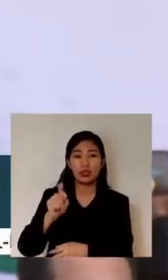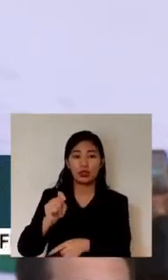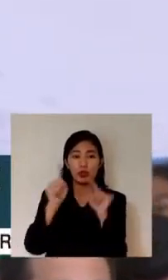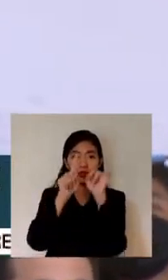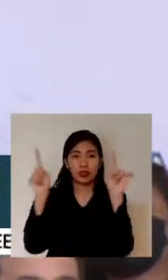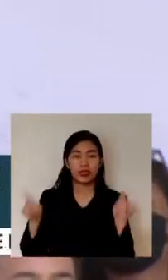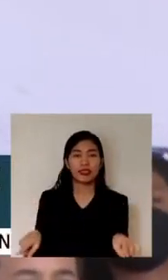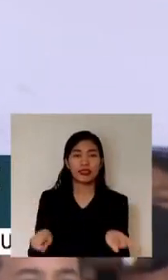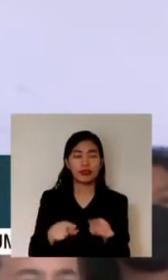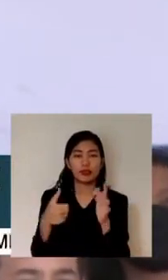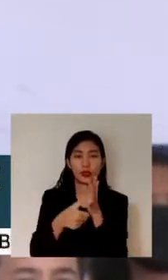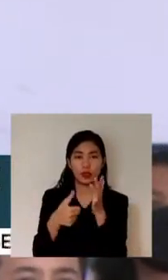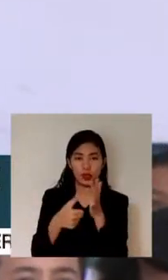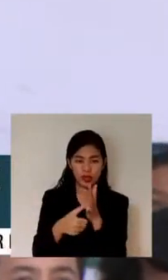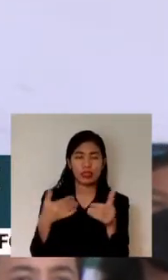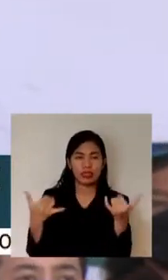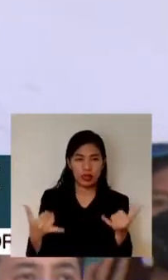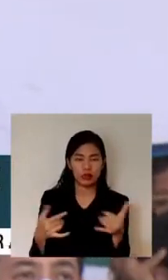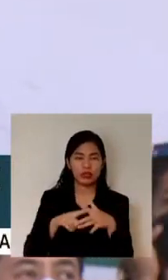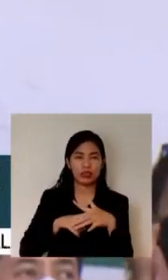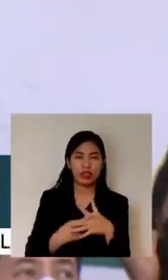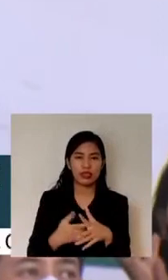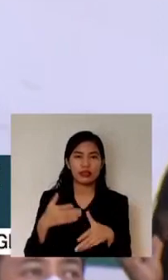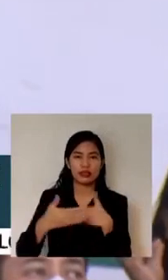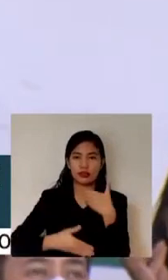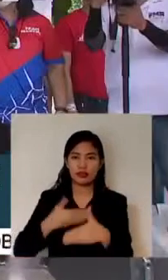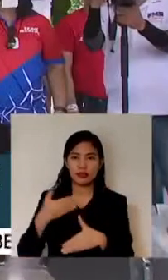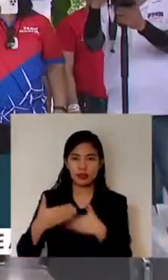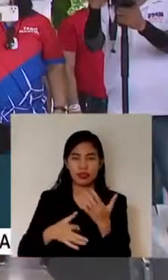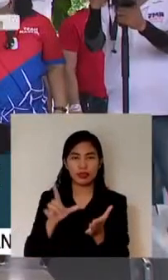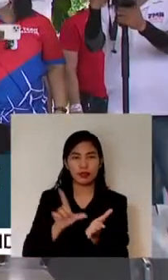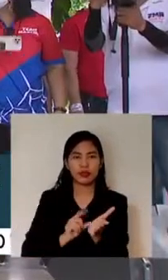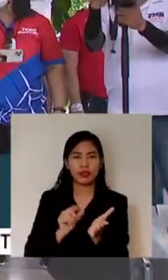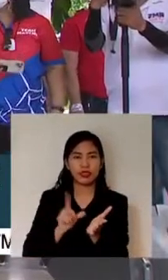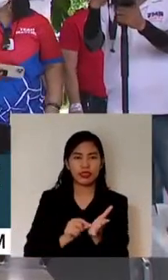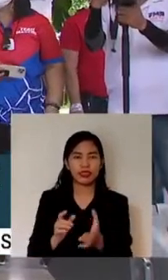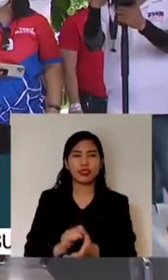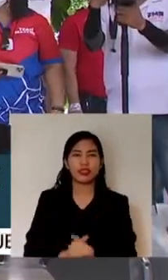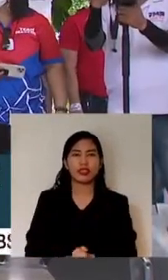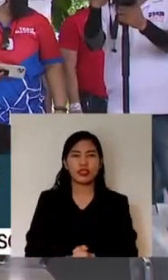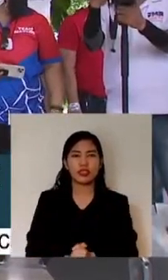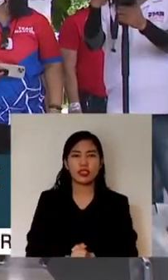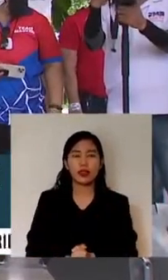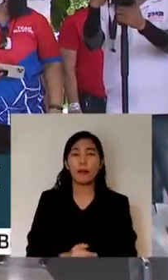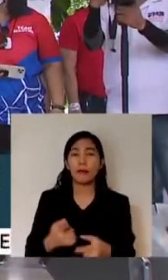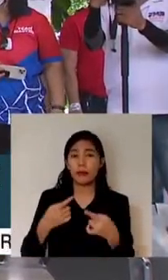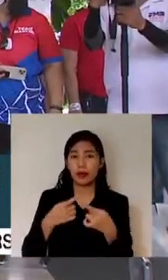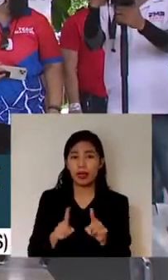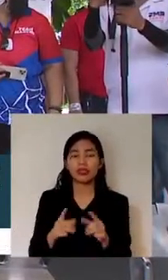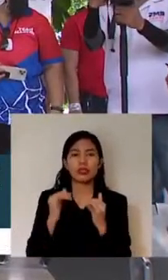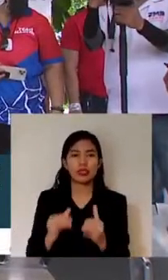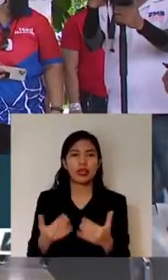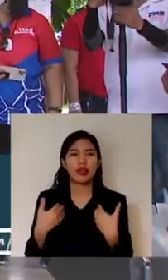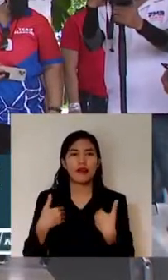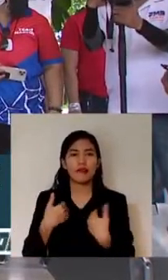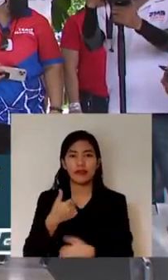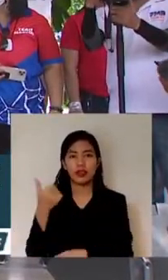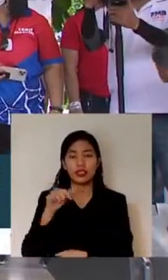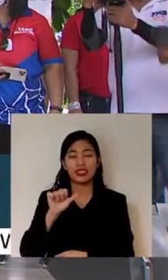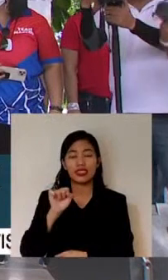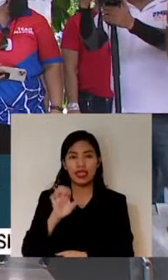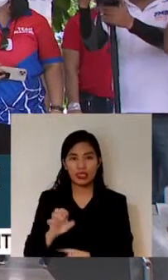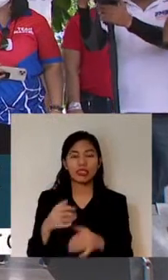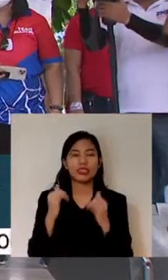this consolidated case and four other separate cases against his Malacañang bid have not yet attained